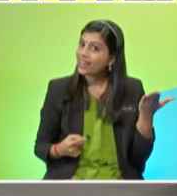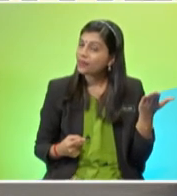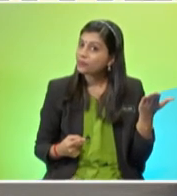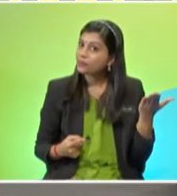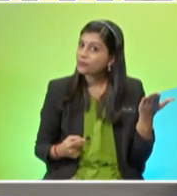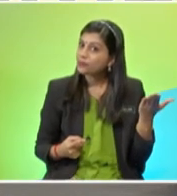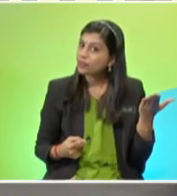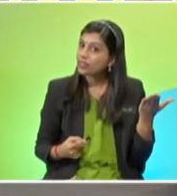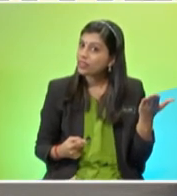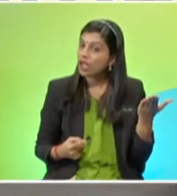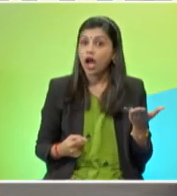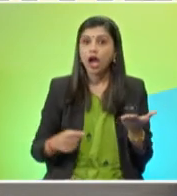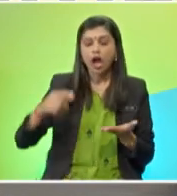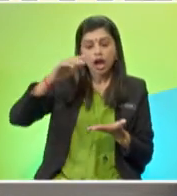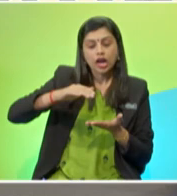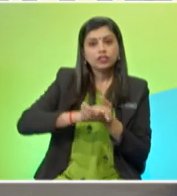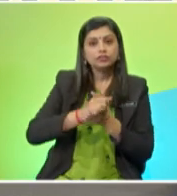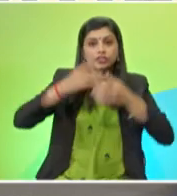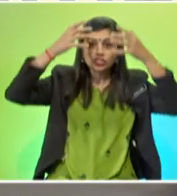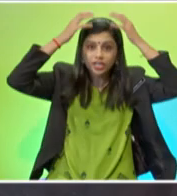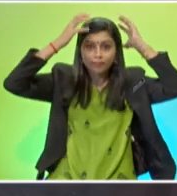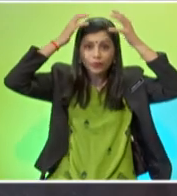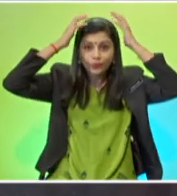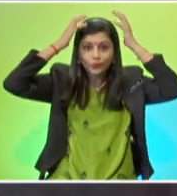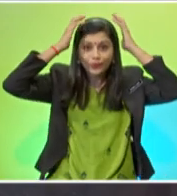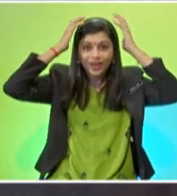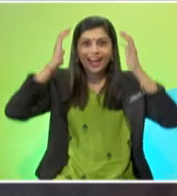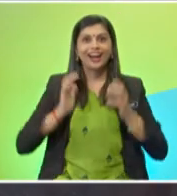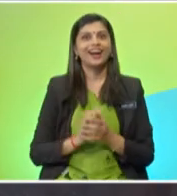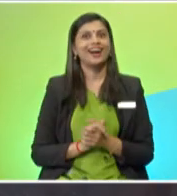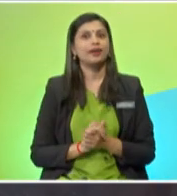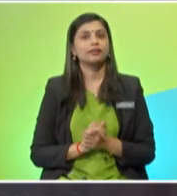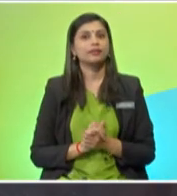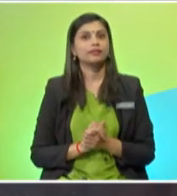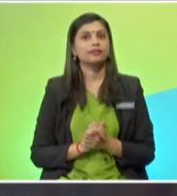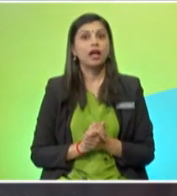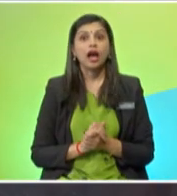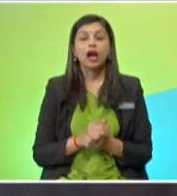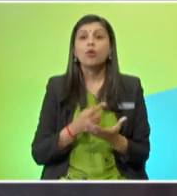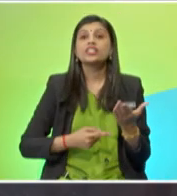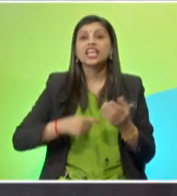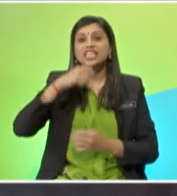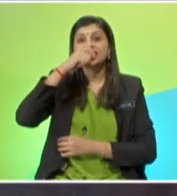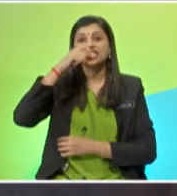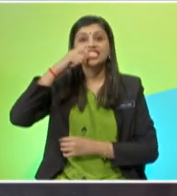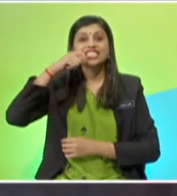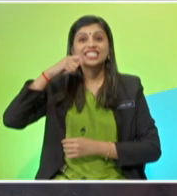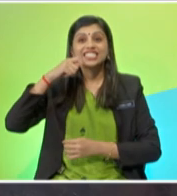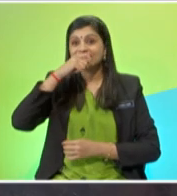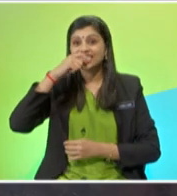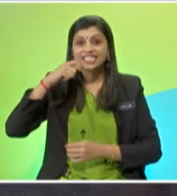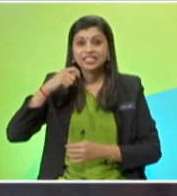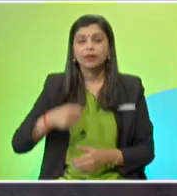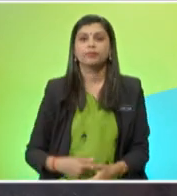I can imagine shampoo. Yes, shampoo, and then? Oh, a toothbrush. Yes, a toothbrush.